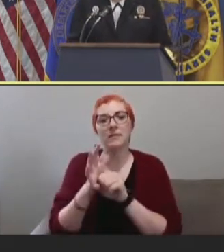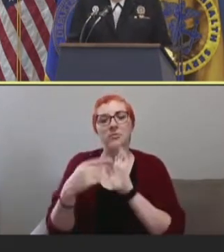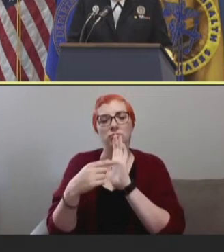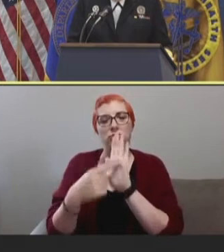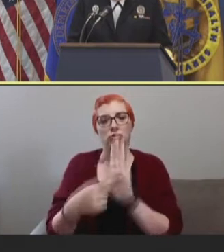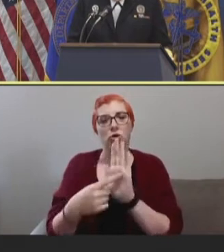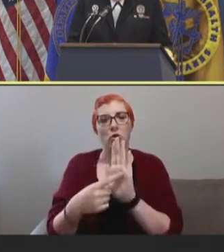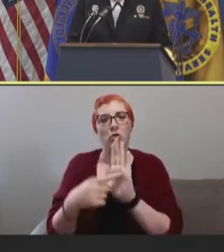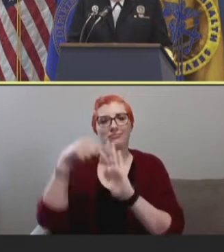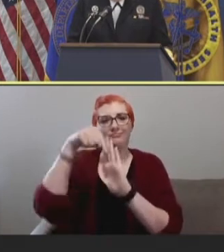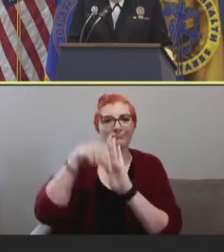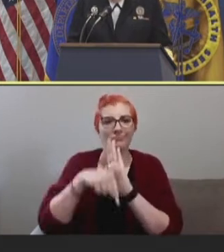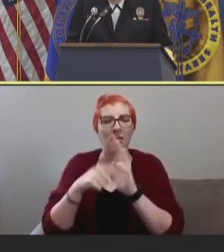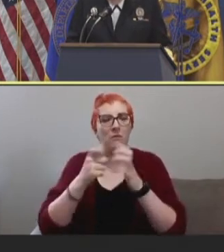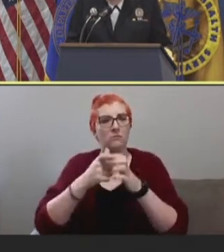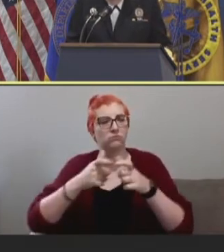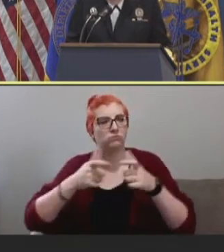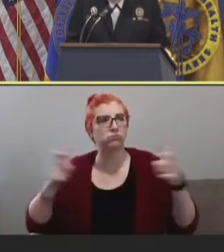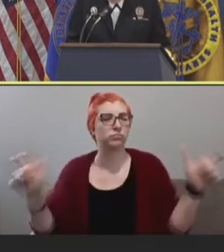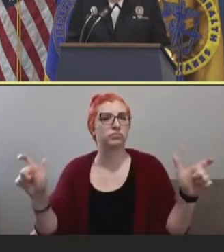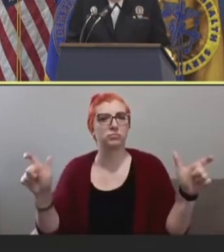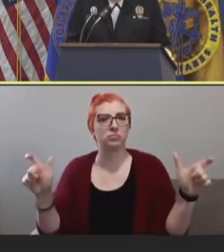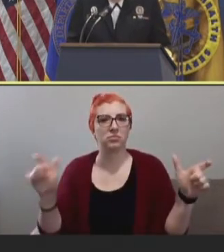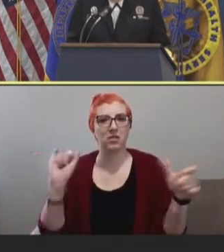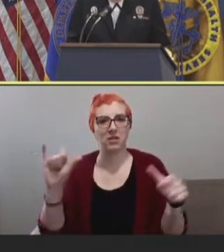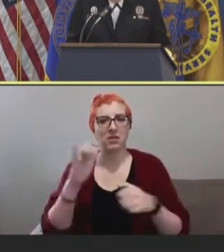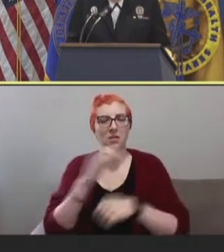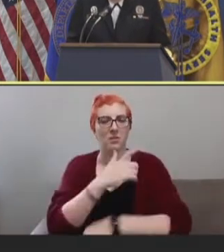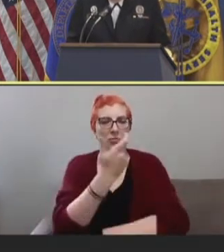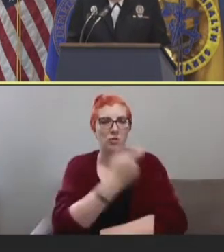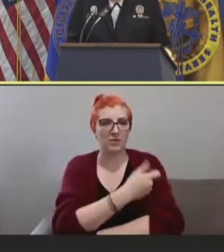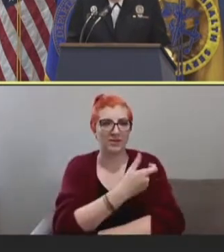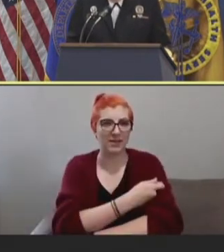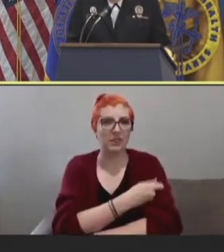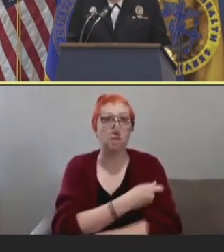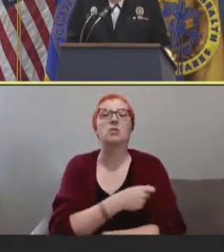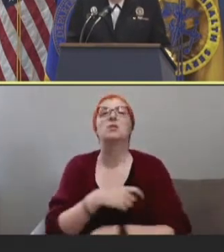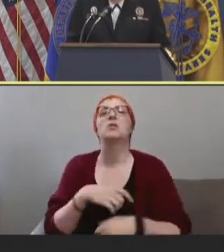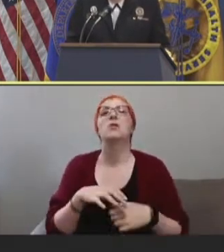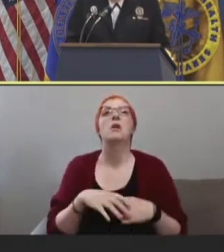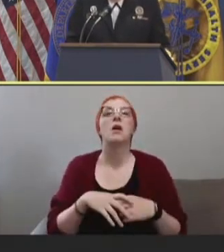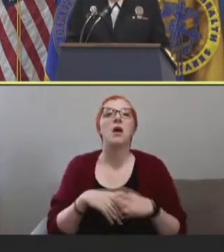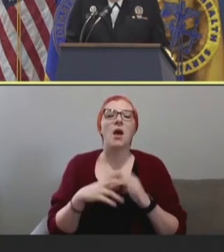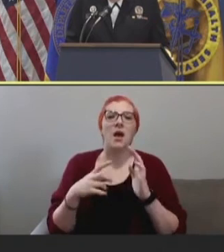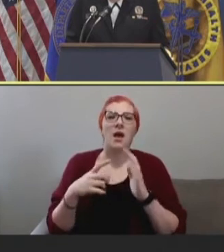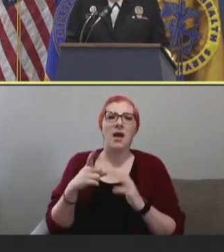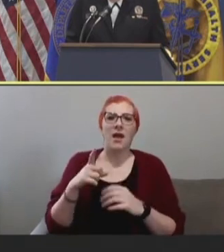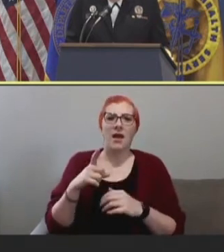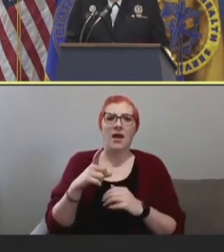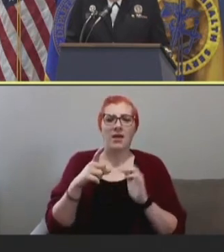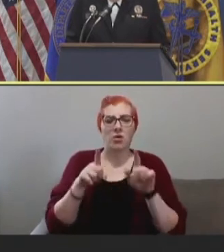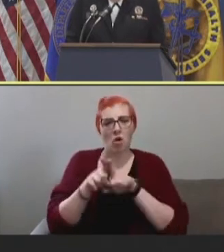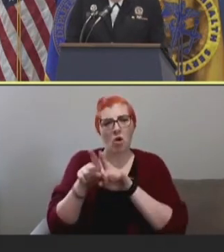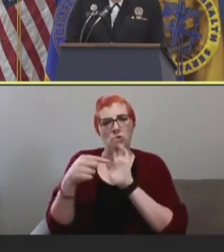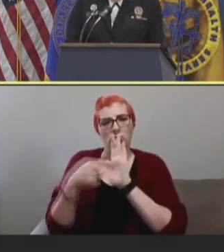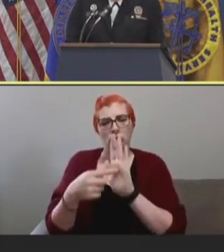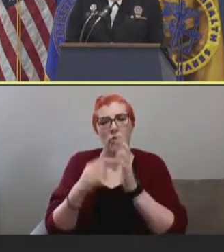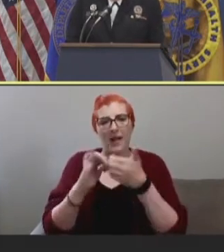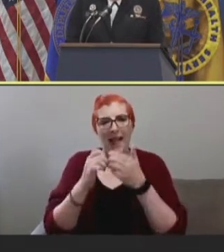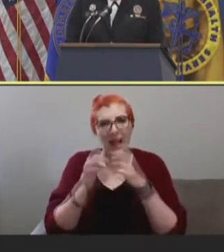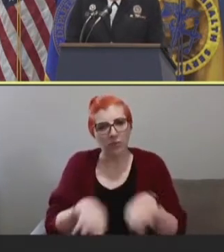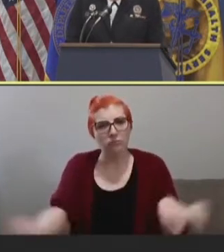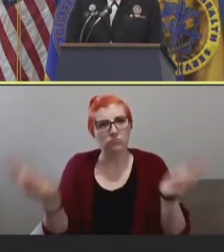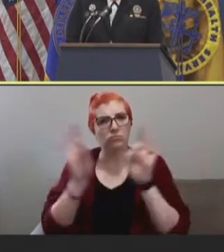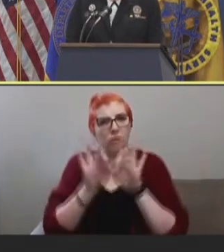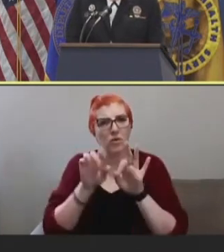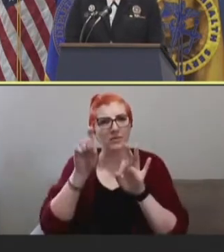in our nation, and it has shown a bright light on the need to protect historically underserved communities, those who are